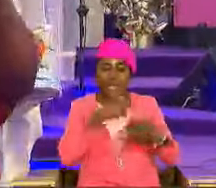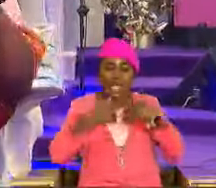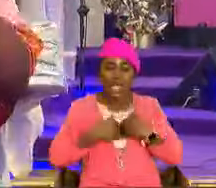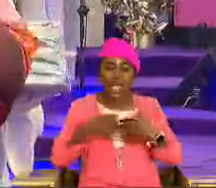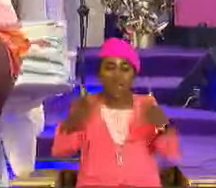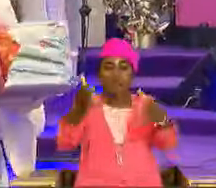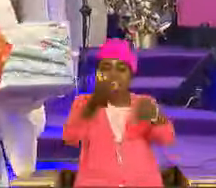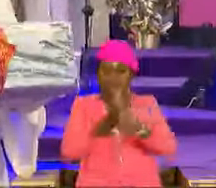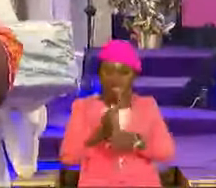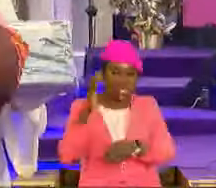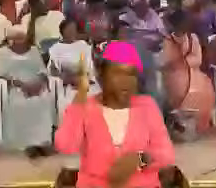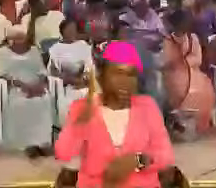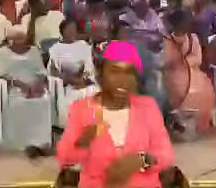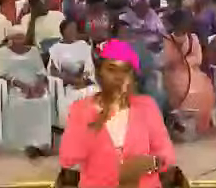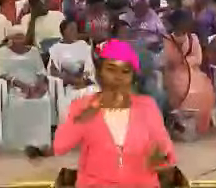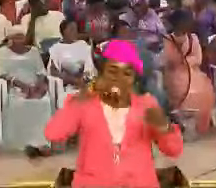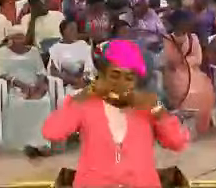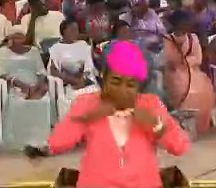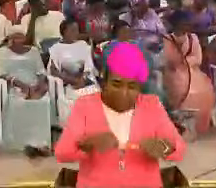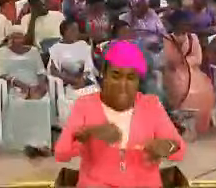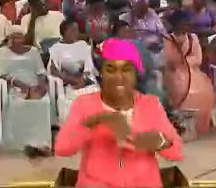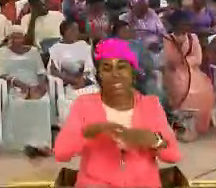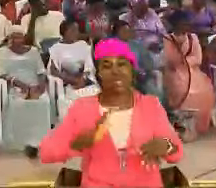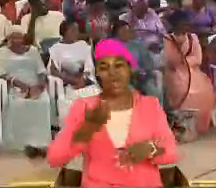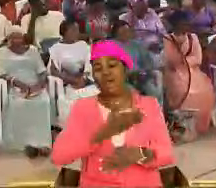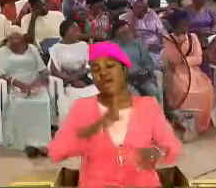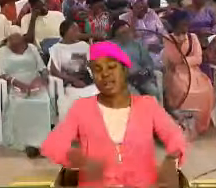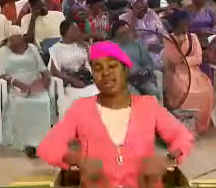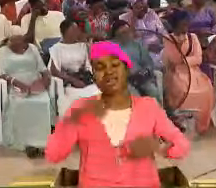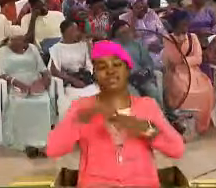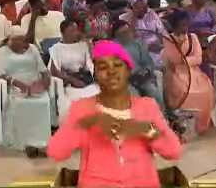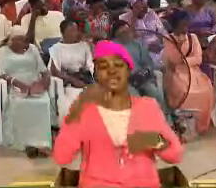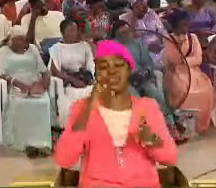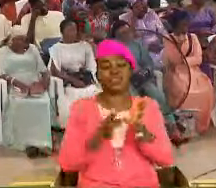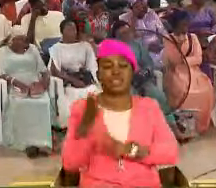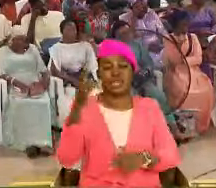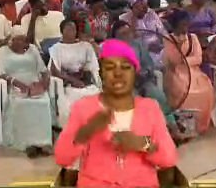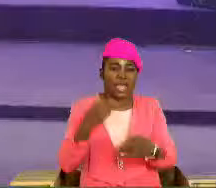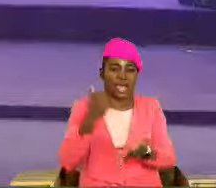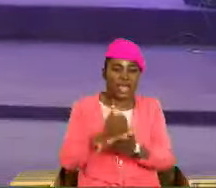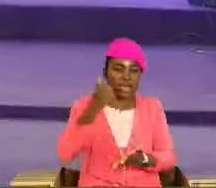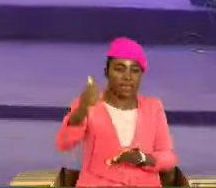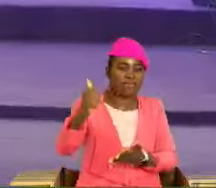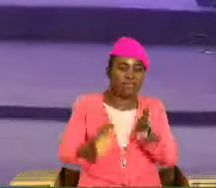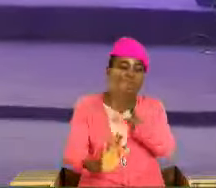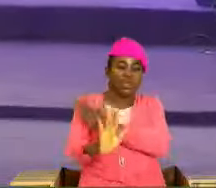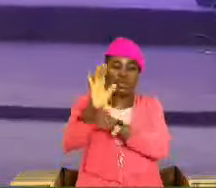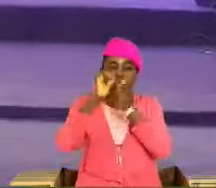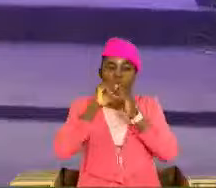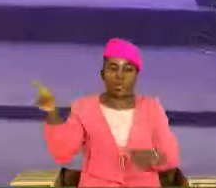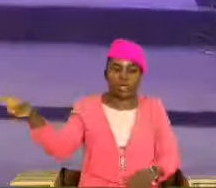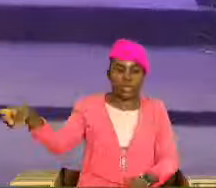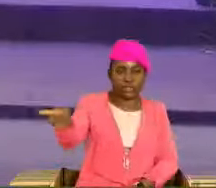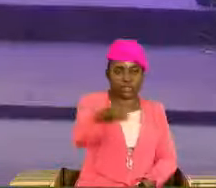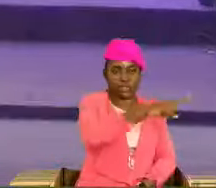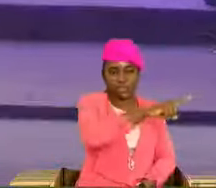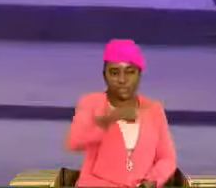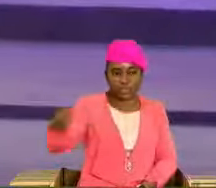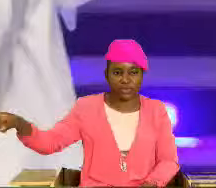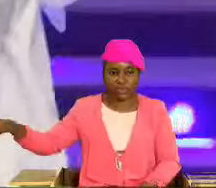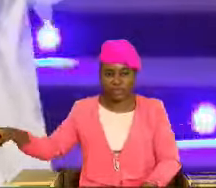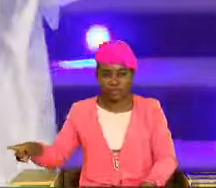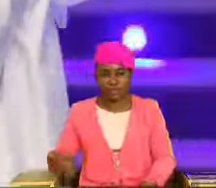lives in the mighty name of Jesus amen God bless you it shall